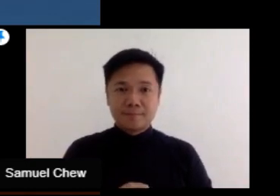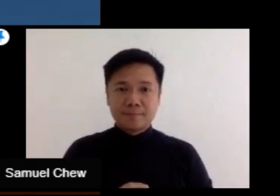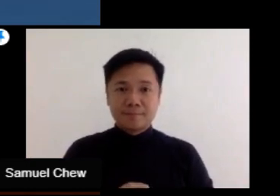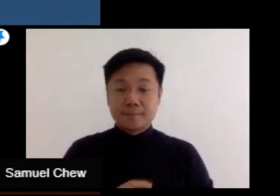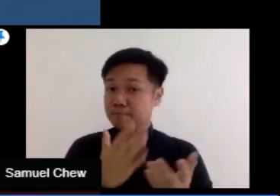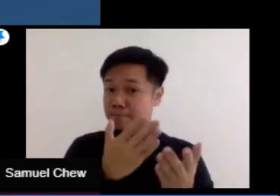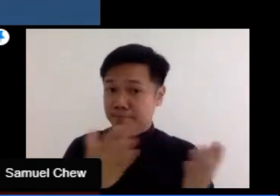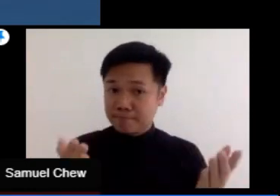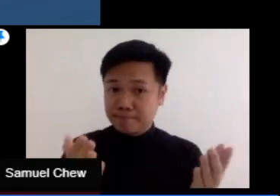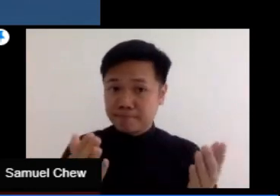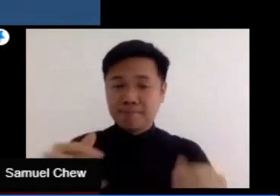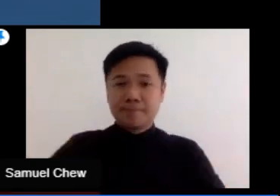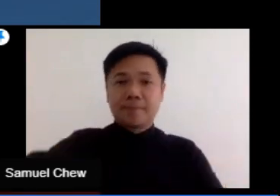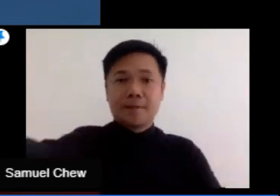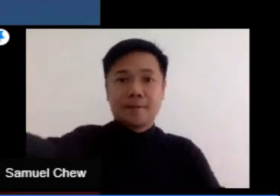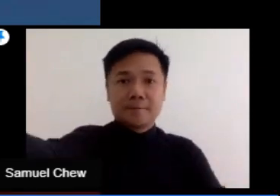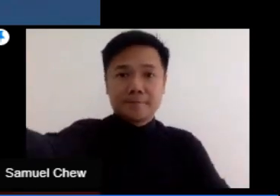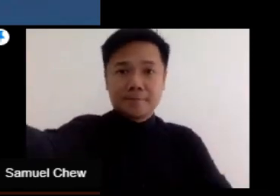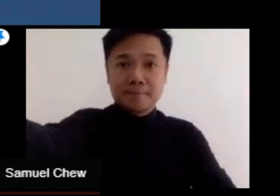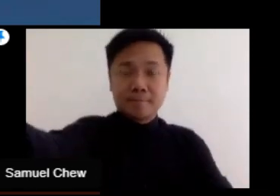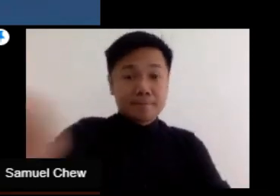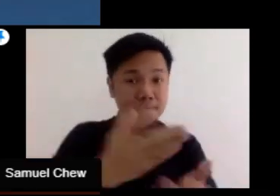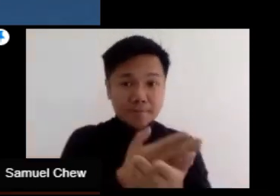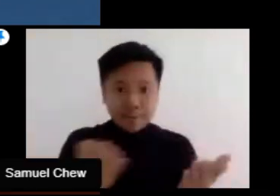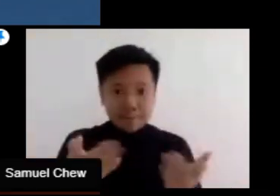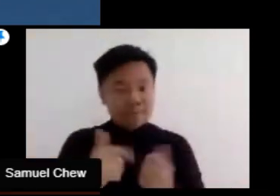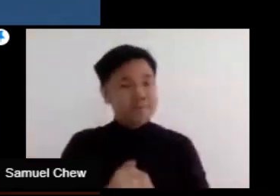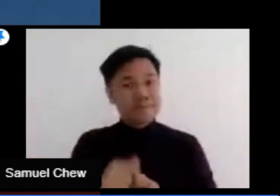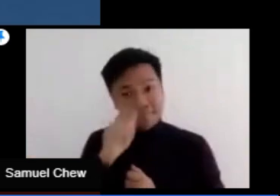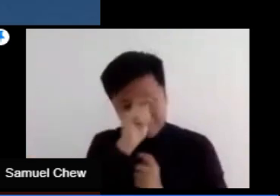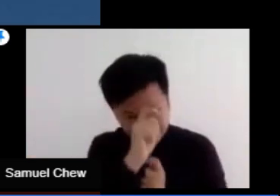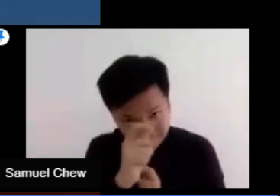Distinguished delegates, ladies and gentlemen,